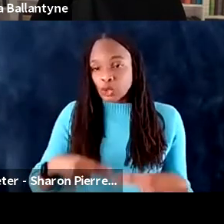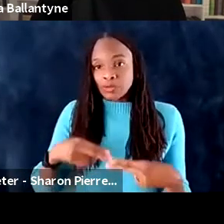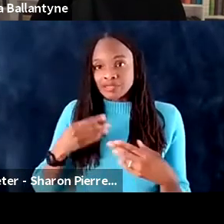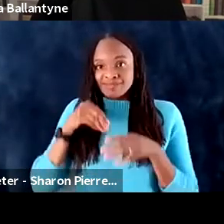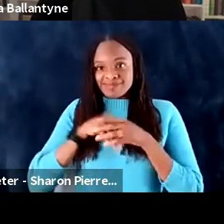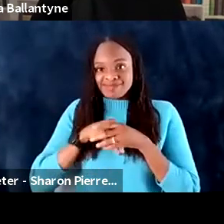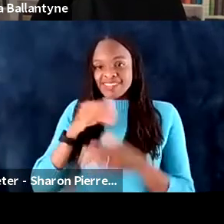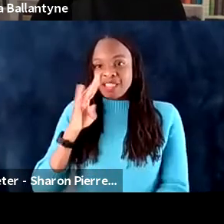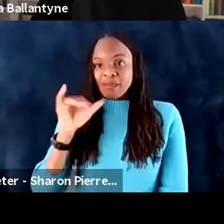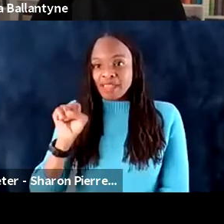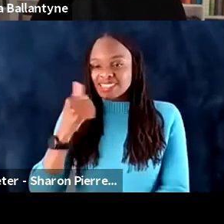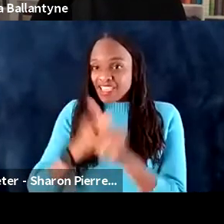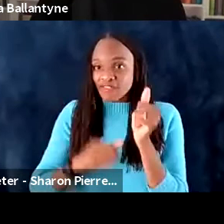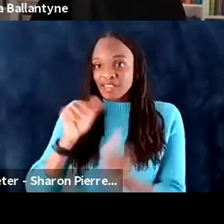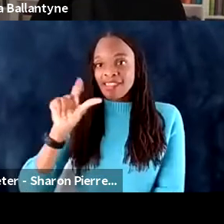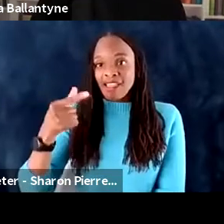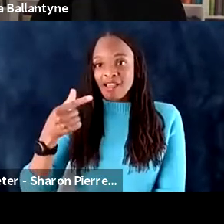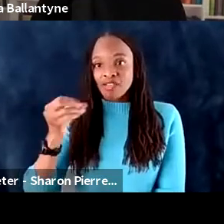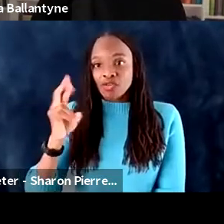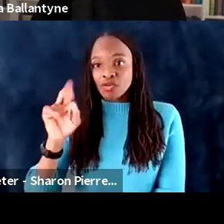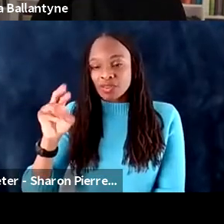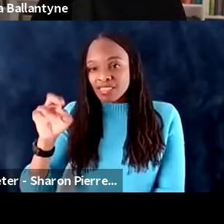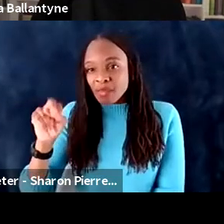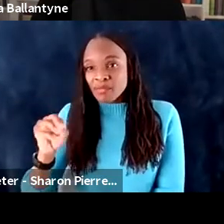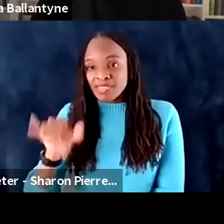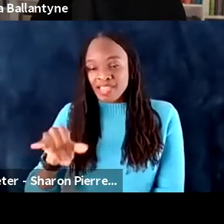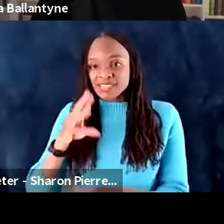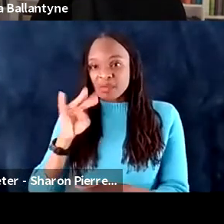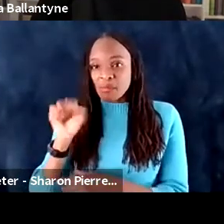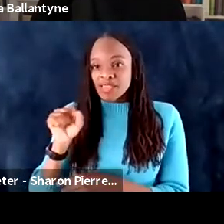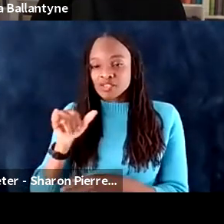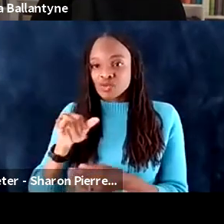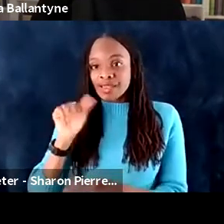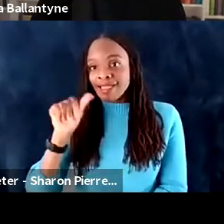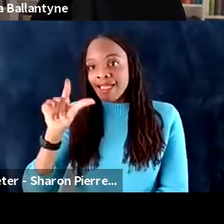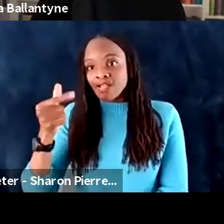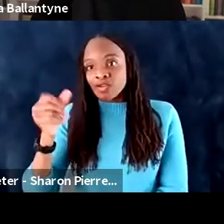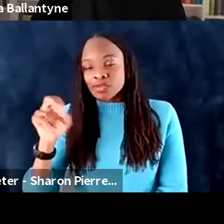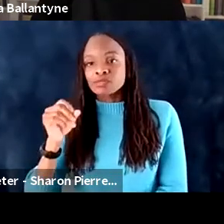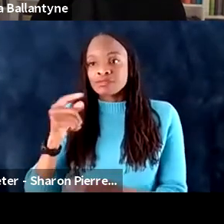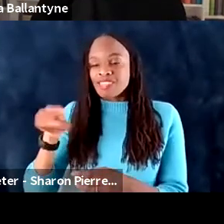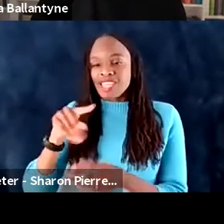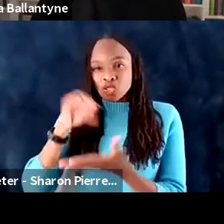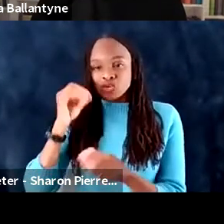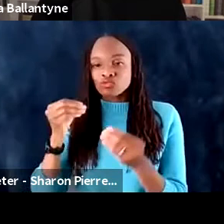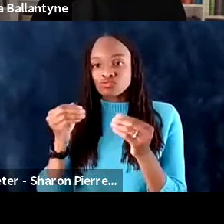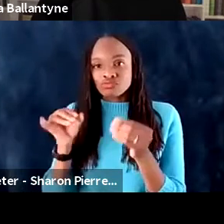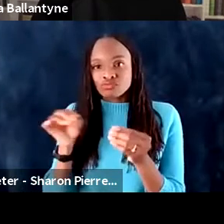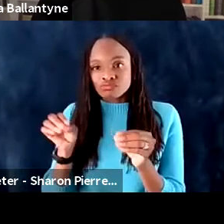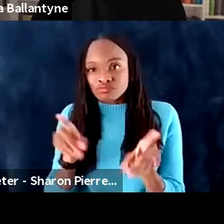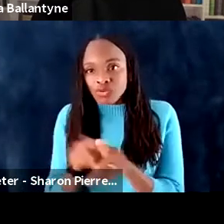every algorithm is biased as well. And algorithms learn. So the more information, the more data they collect, the